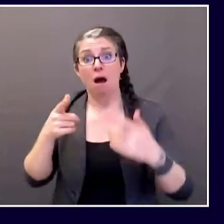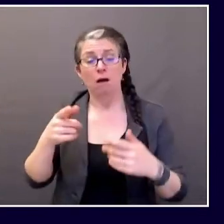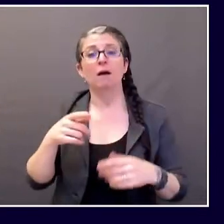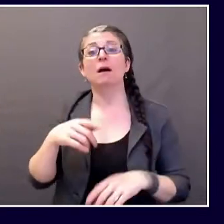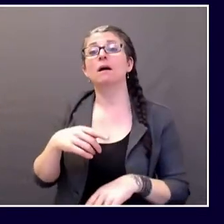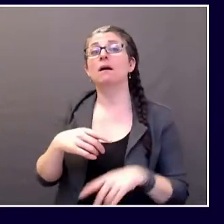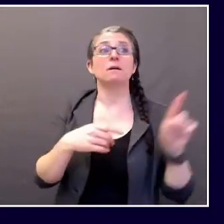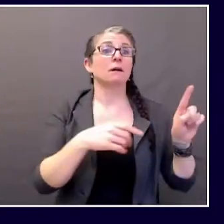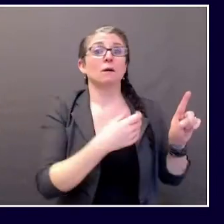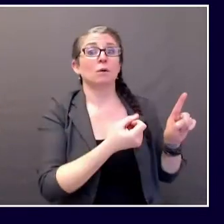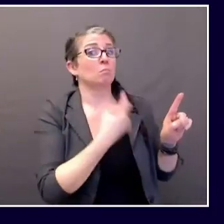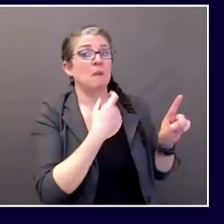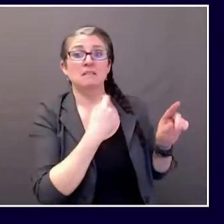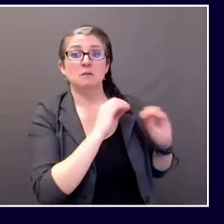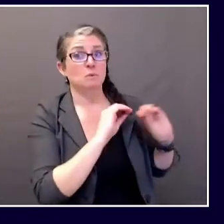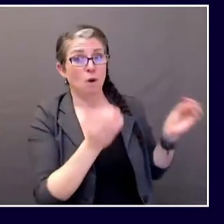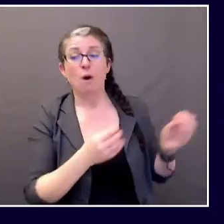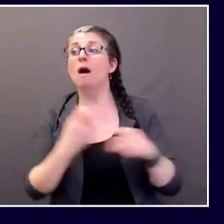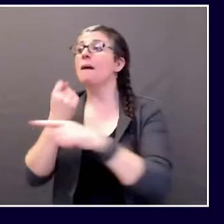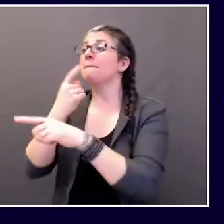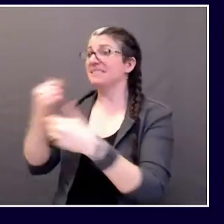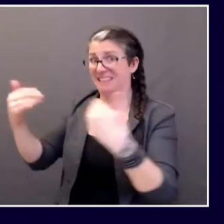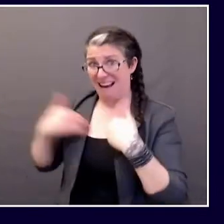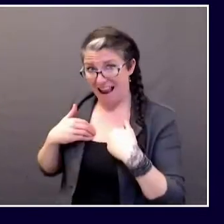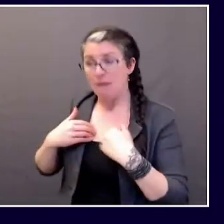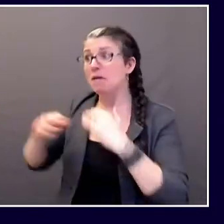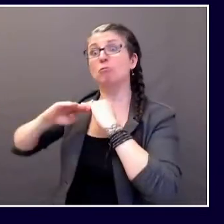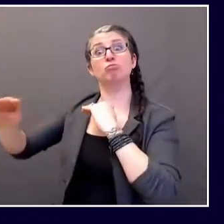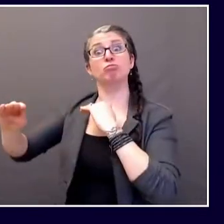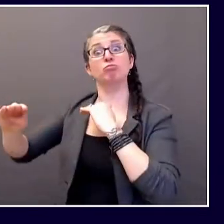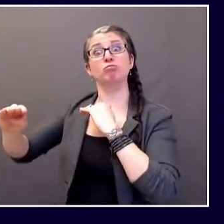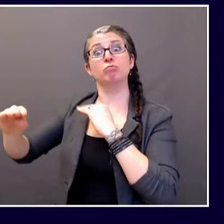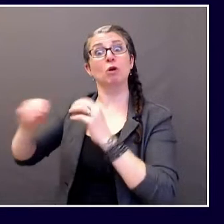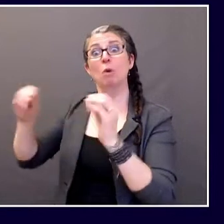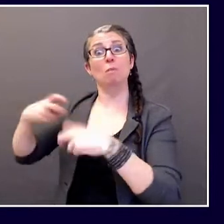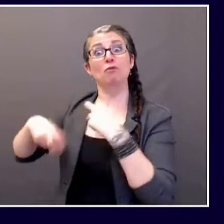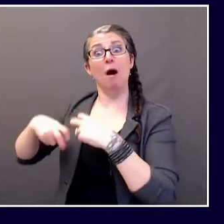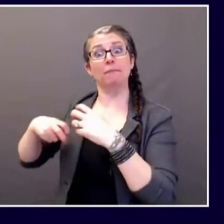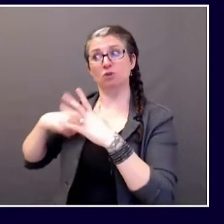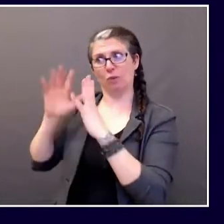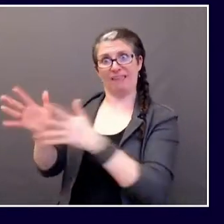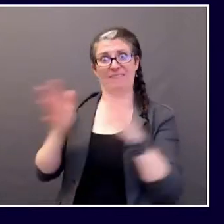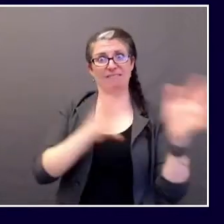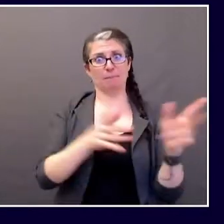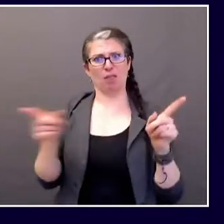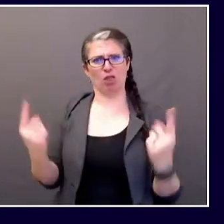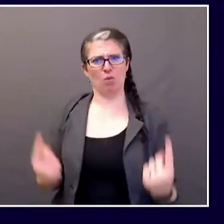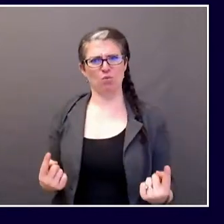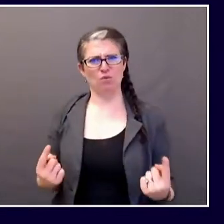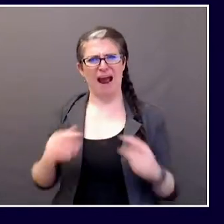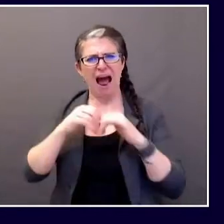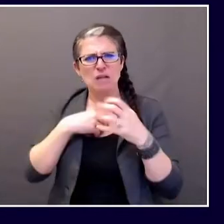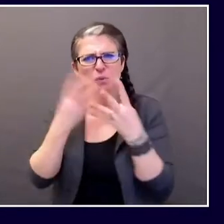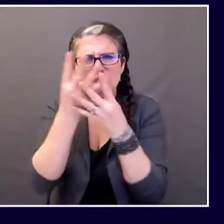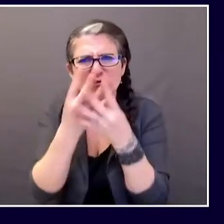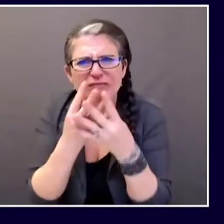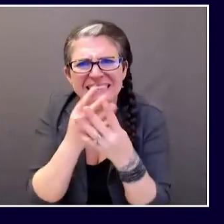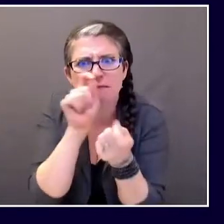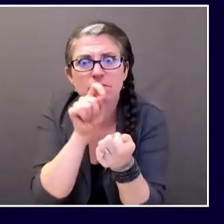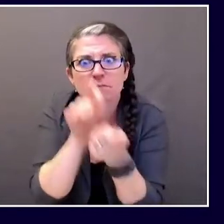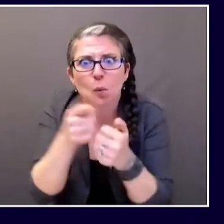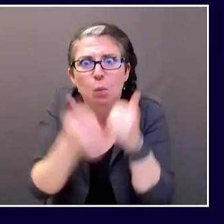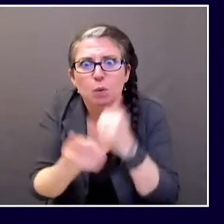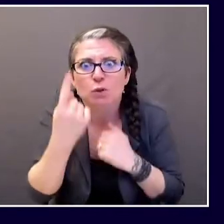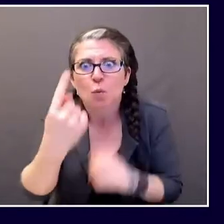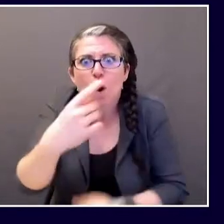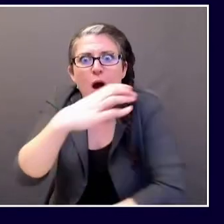to adjudicate many of these issues time after time, or alternatively, as a counterpart of mine in a Midwestern state told me,